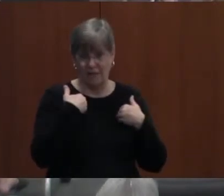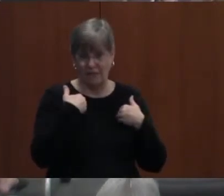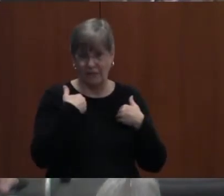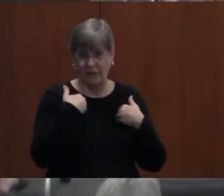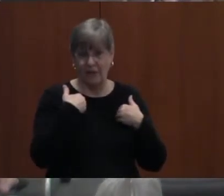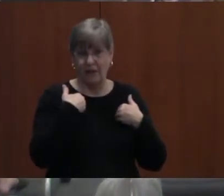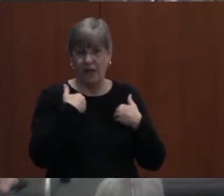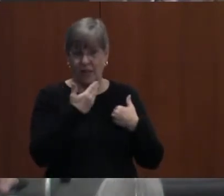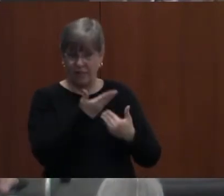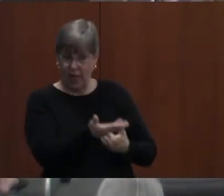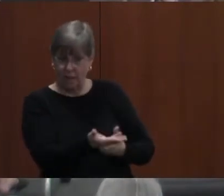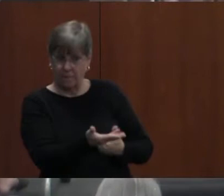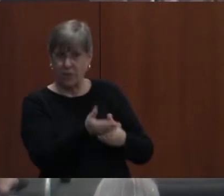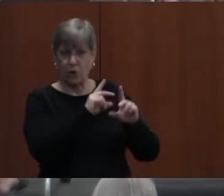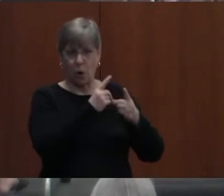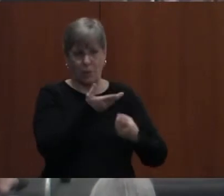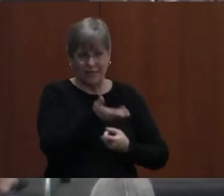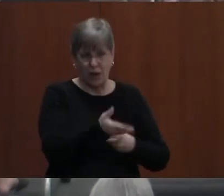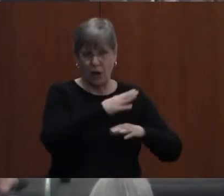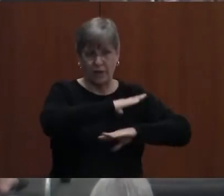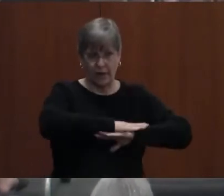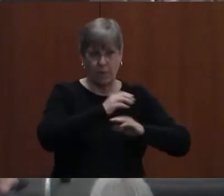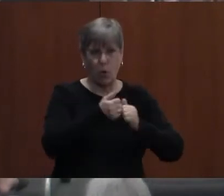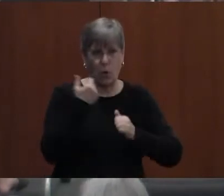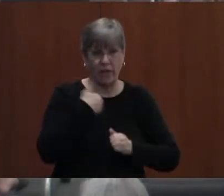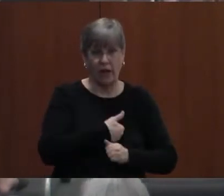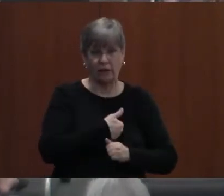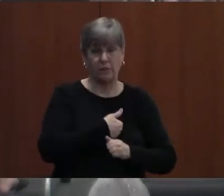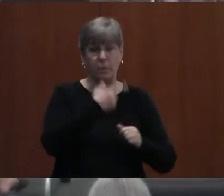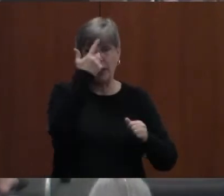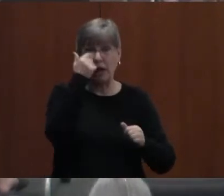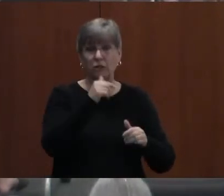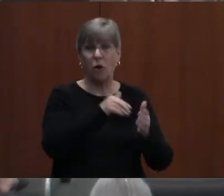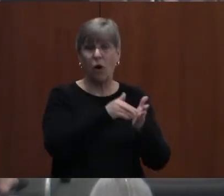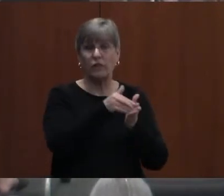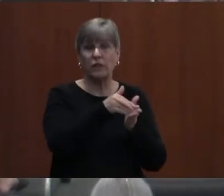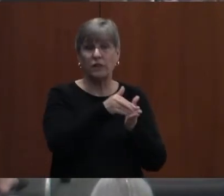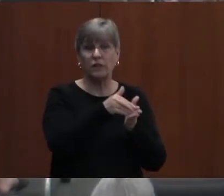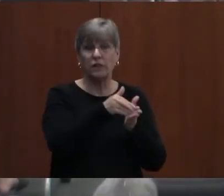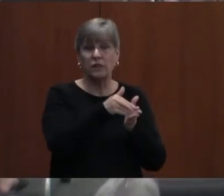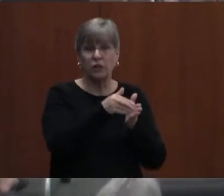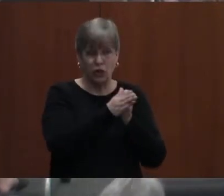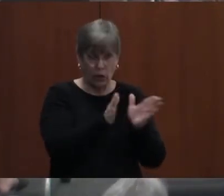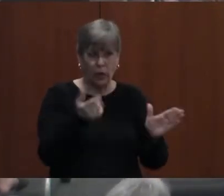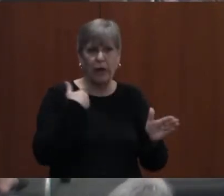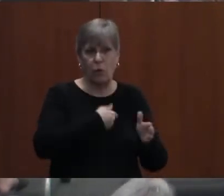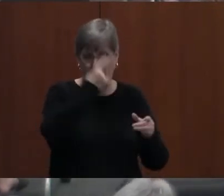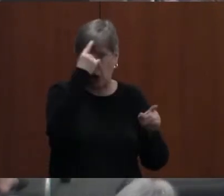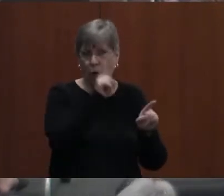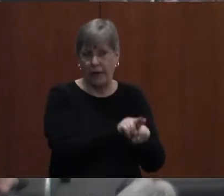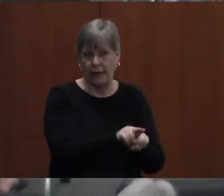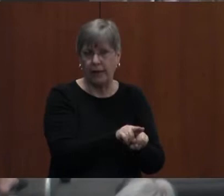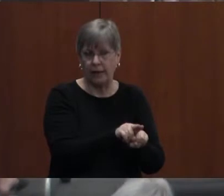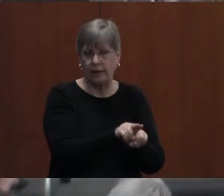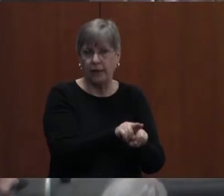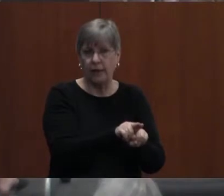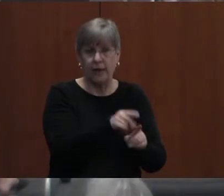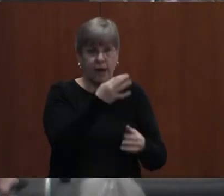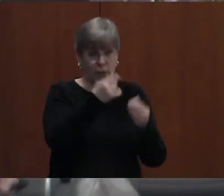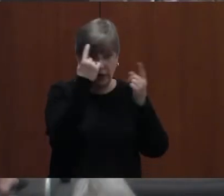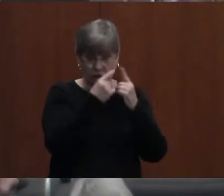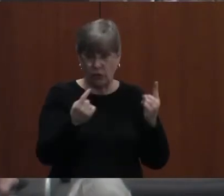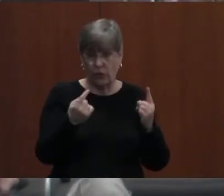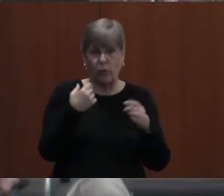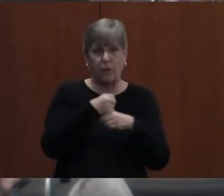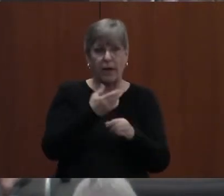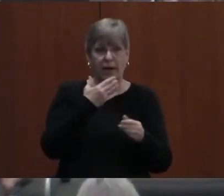them there at the table often with us, because on the whole, we agree, and if we don't, we